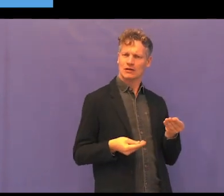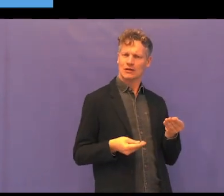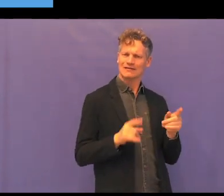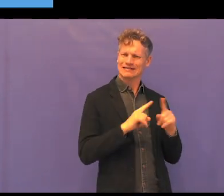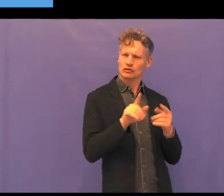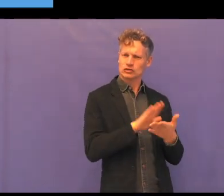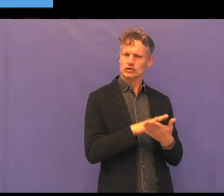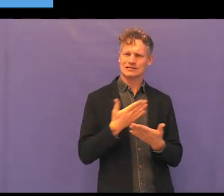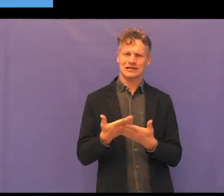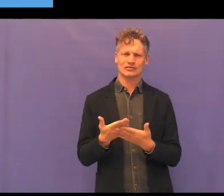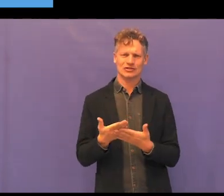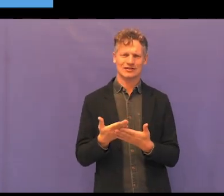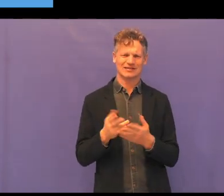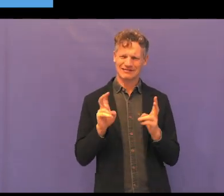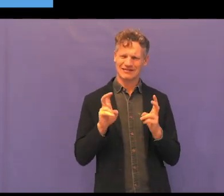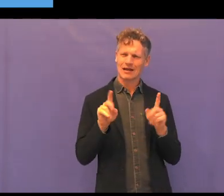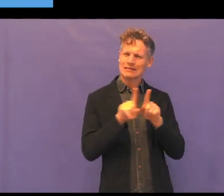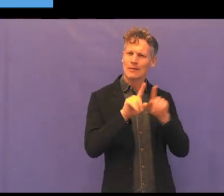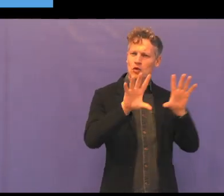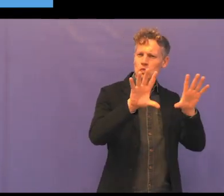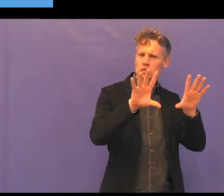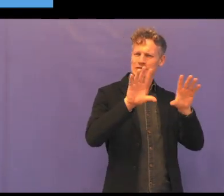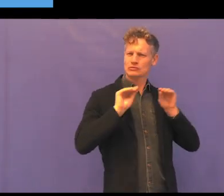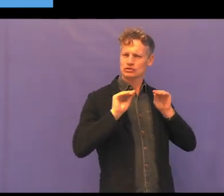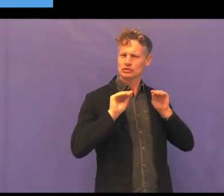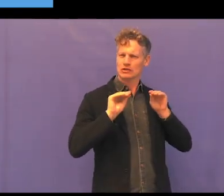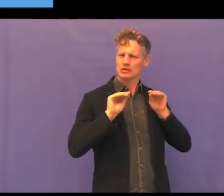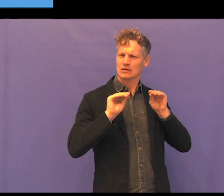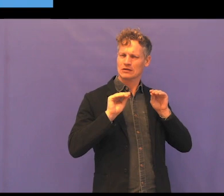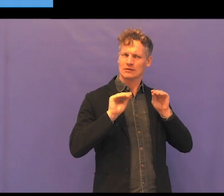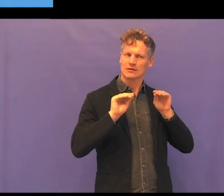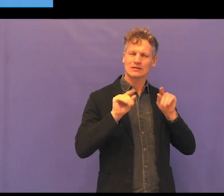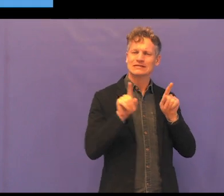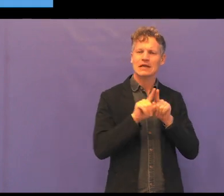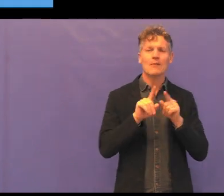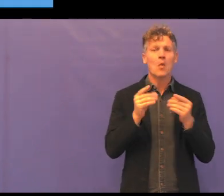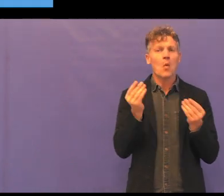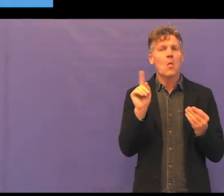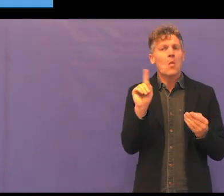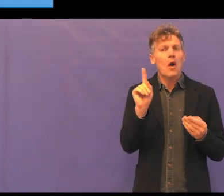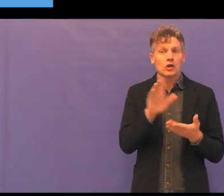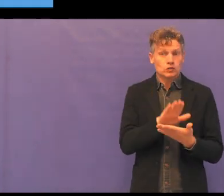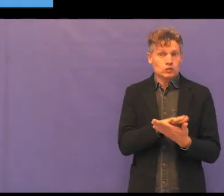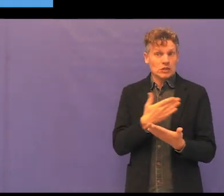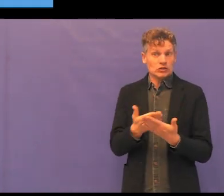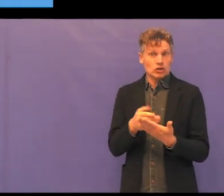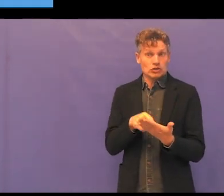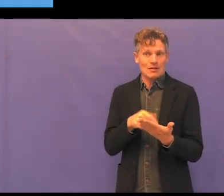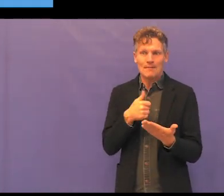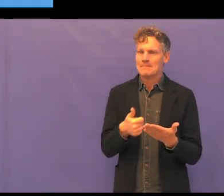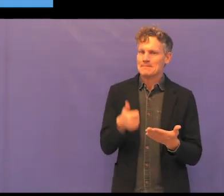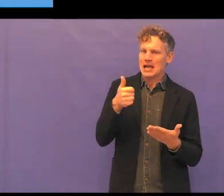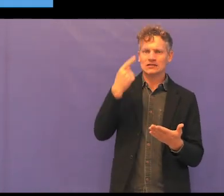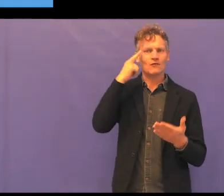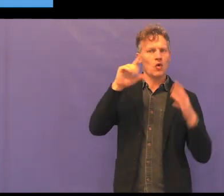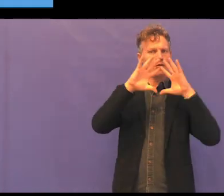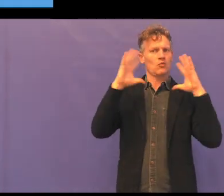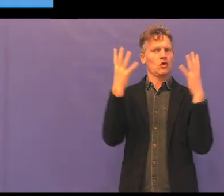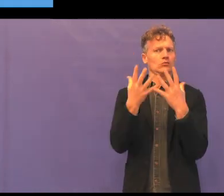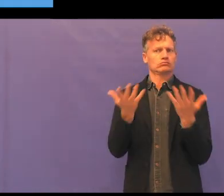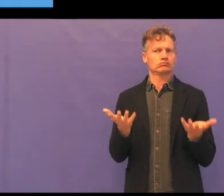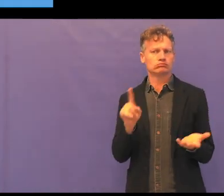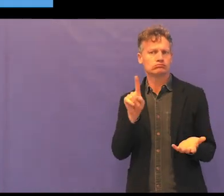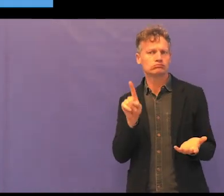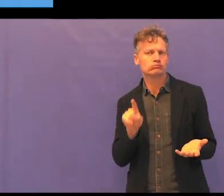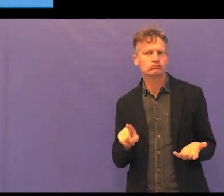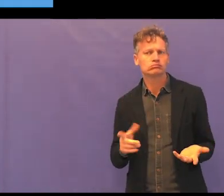possible social or environmental outcomes in terms of, if you like, the energy costs that